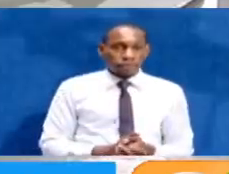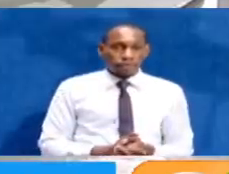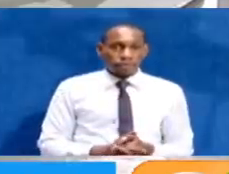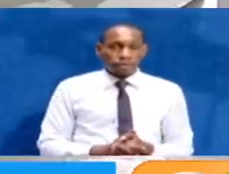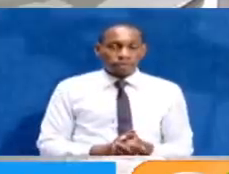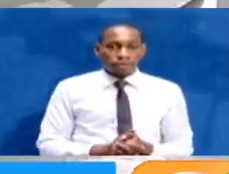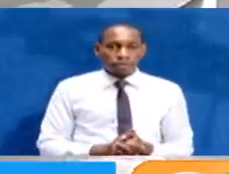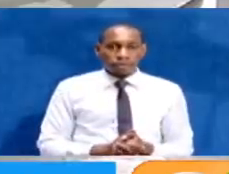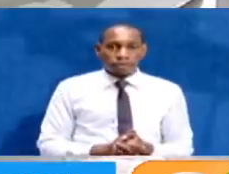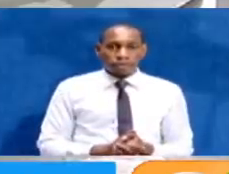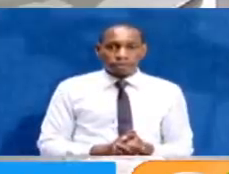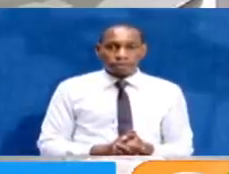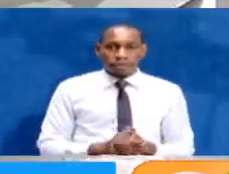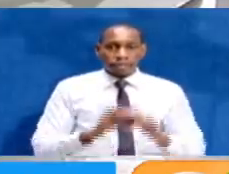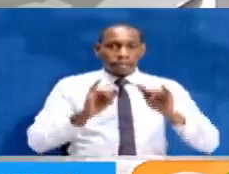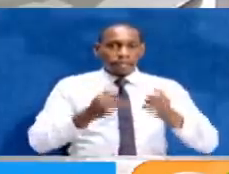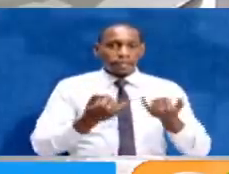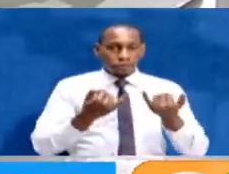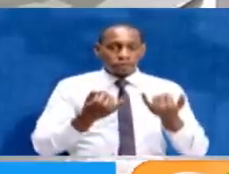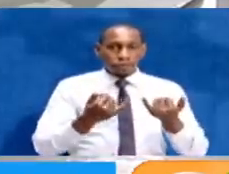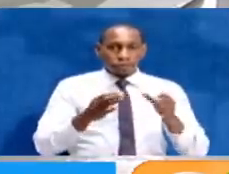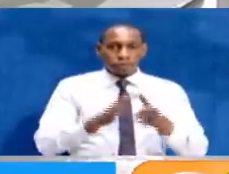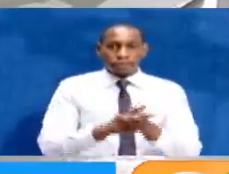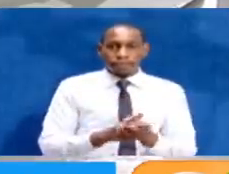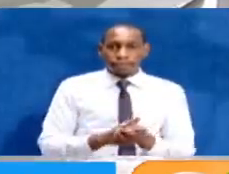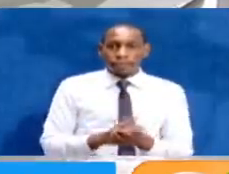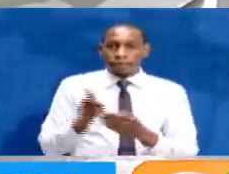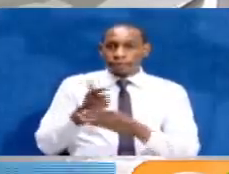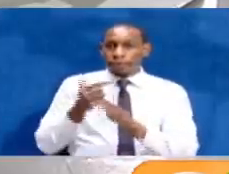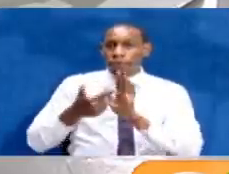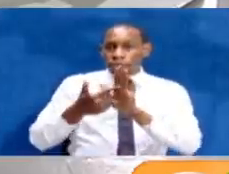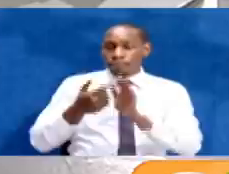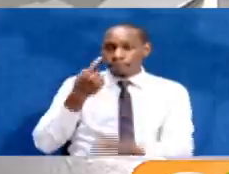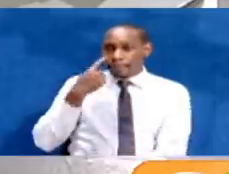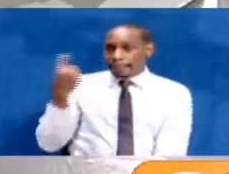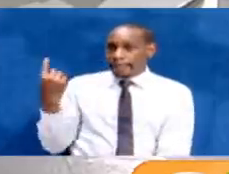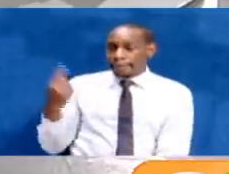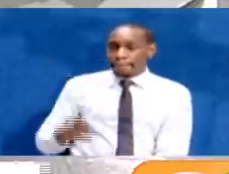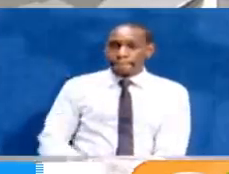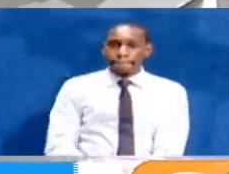Fresh blood from across the border. But I think we have it now. Okay.